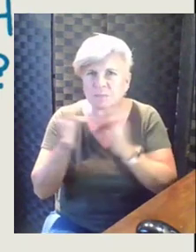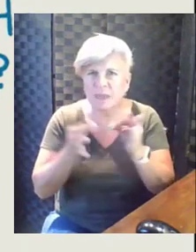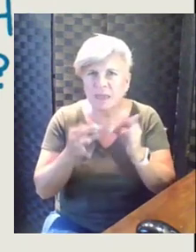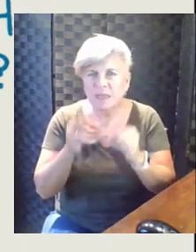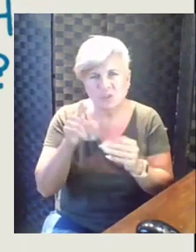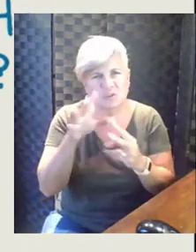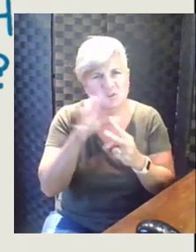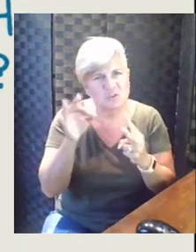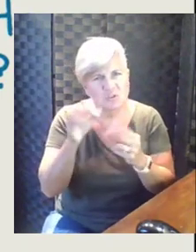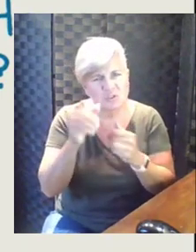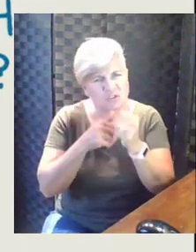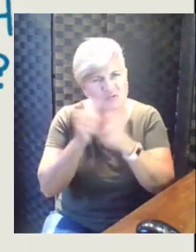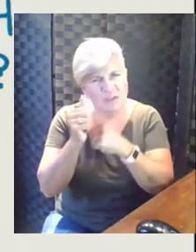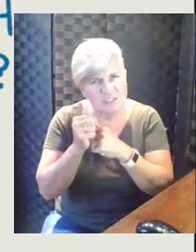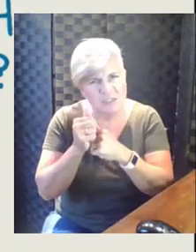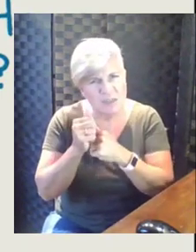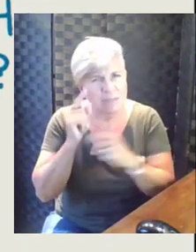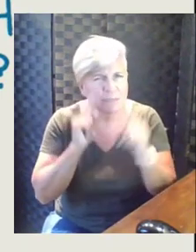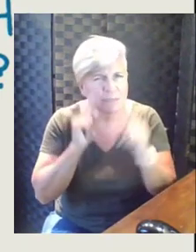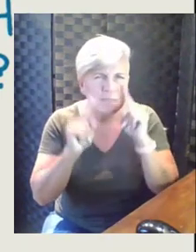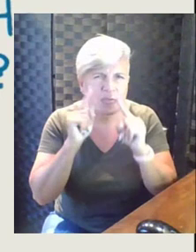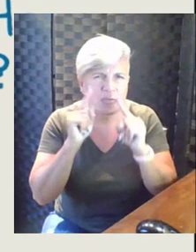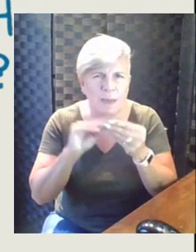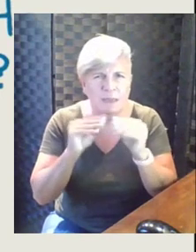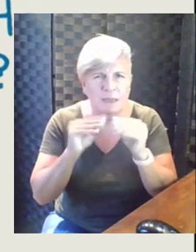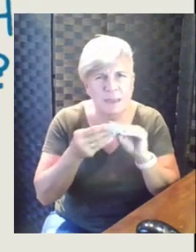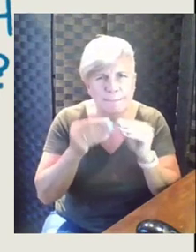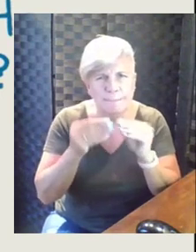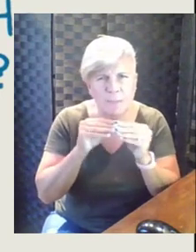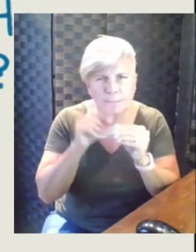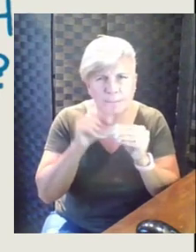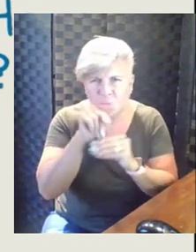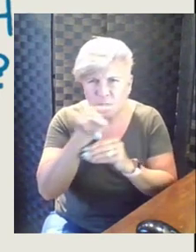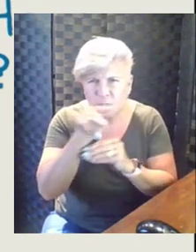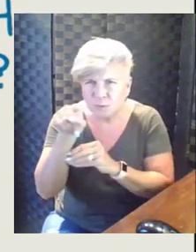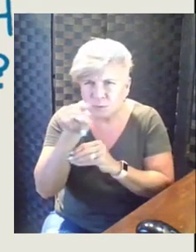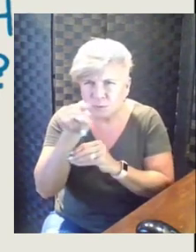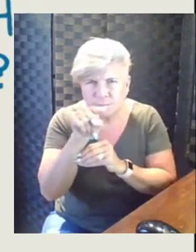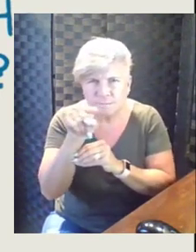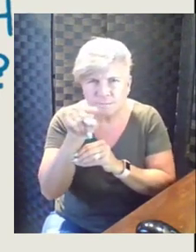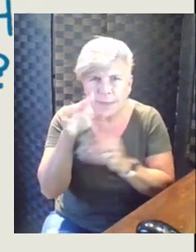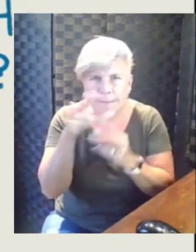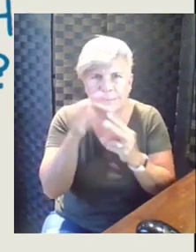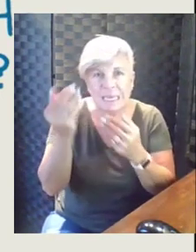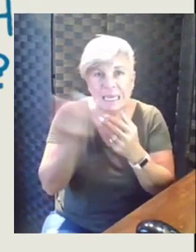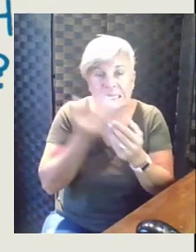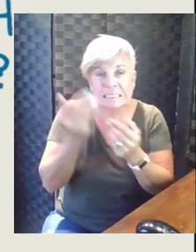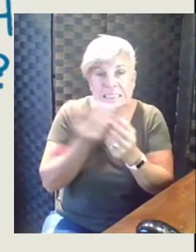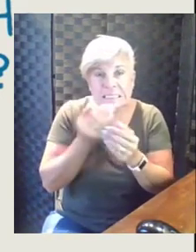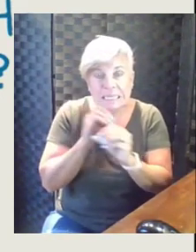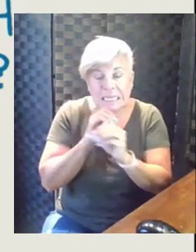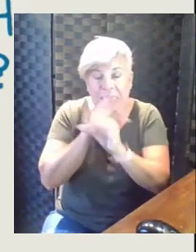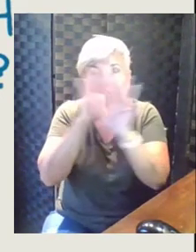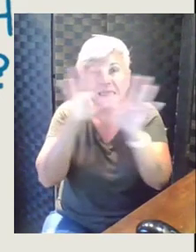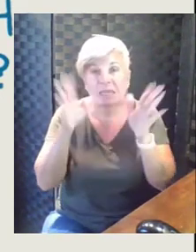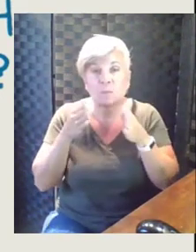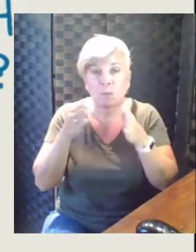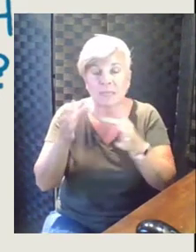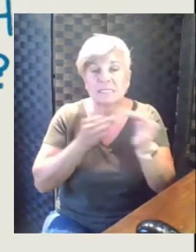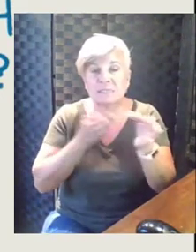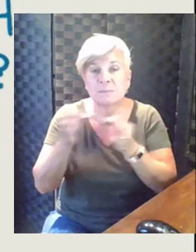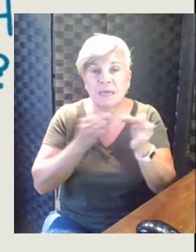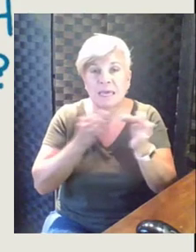When you're choosing a strategy, think about the numbers in the problem. Pick an easy but clear way